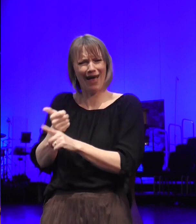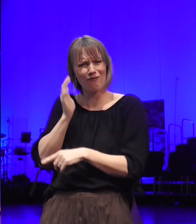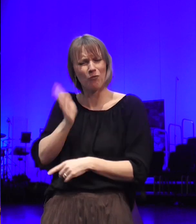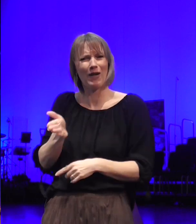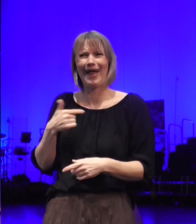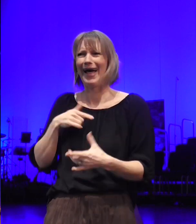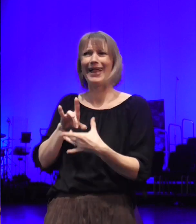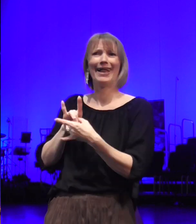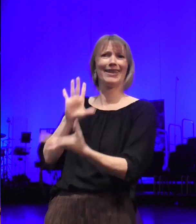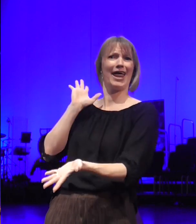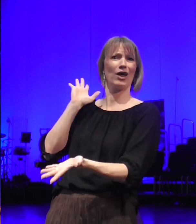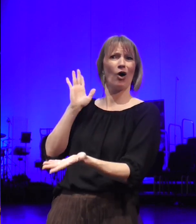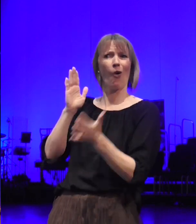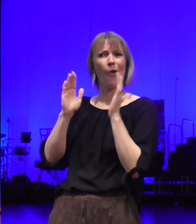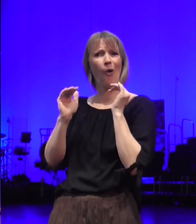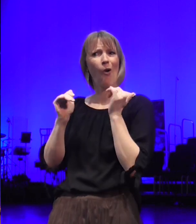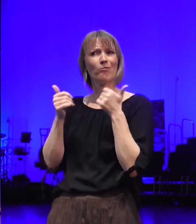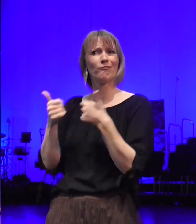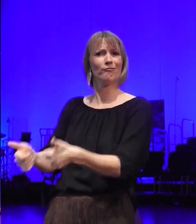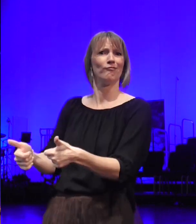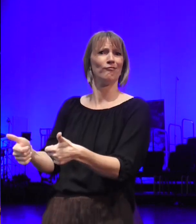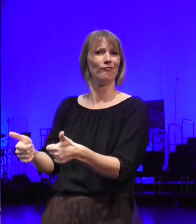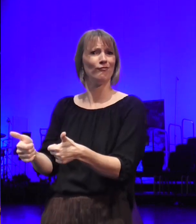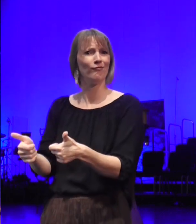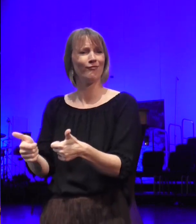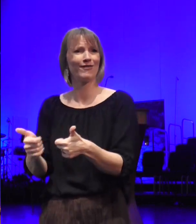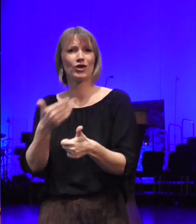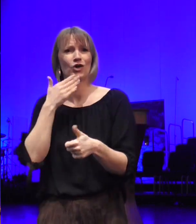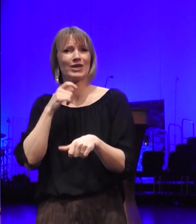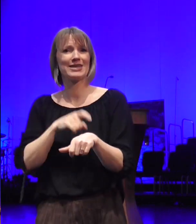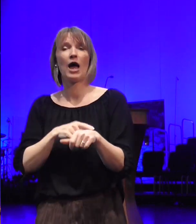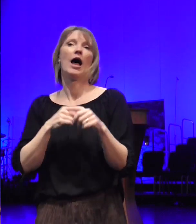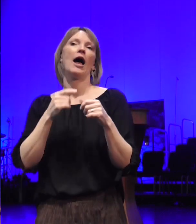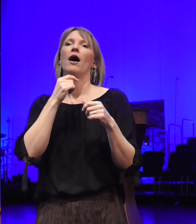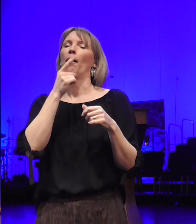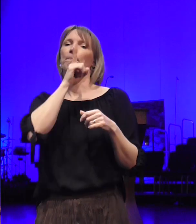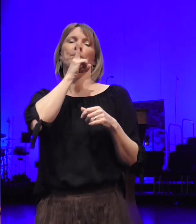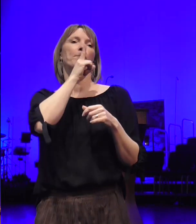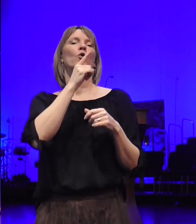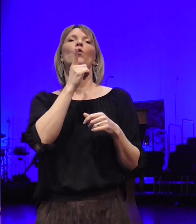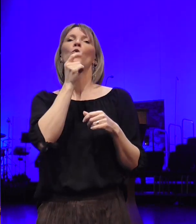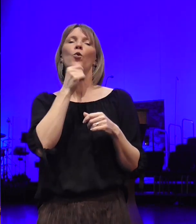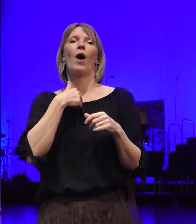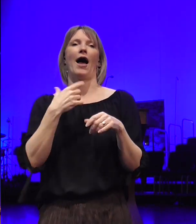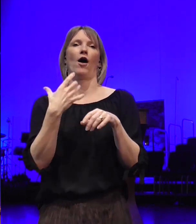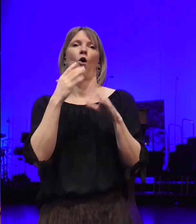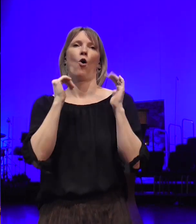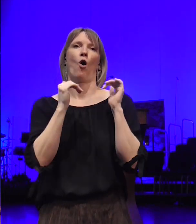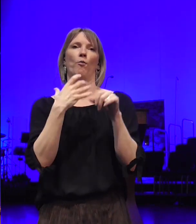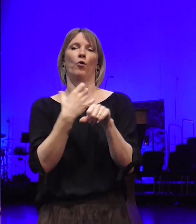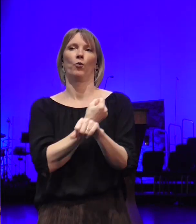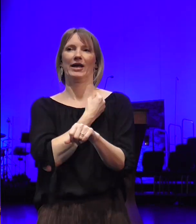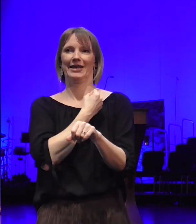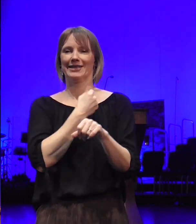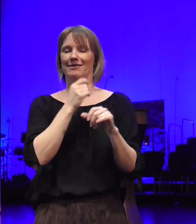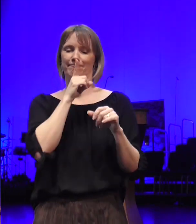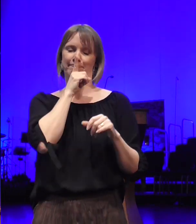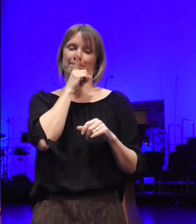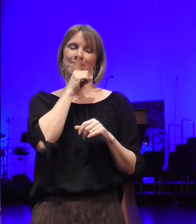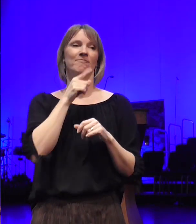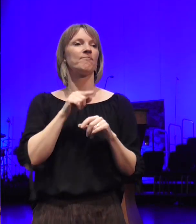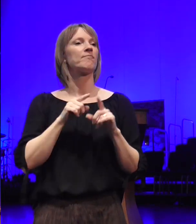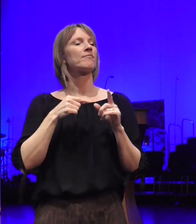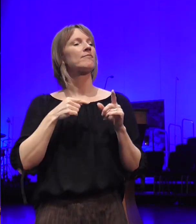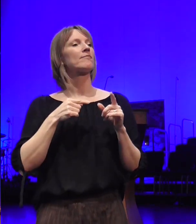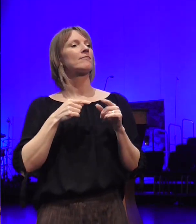I let her go and hope that they have a good time. I'm not going to say who I hope wins. I heard that